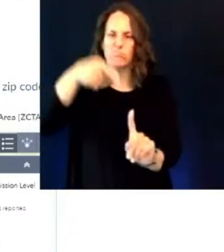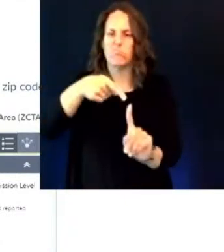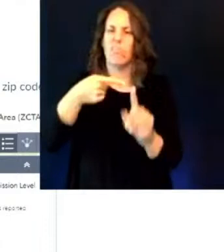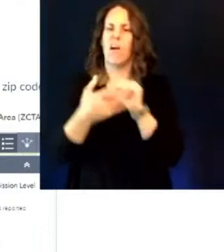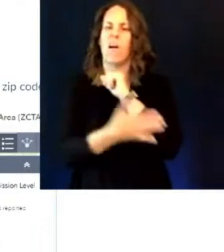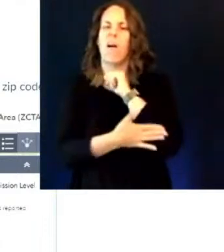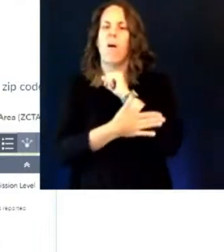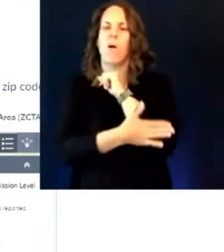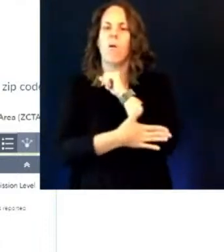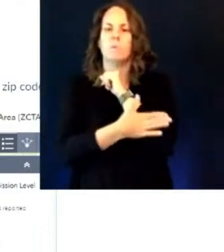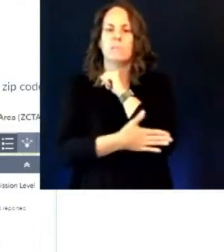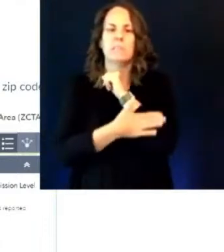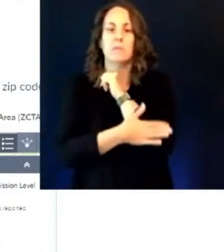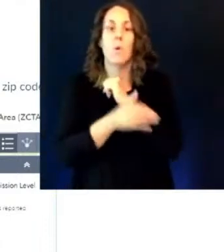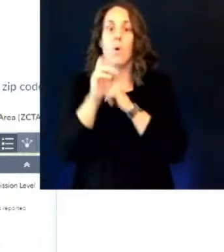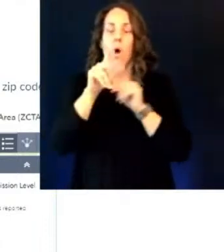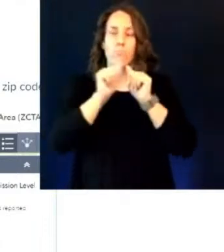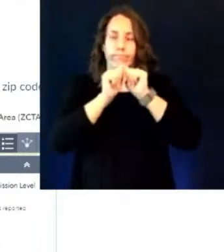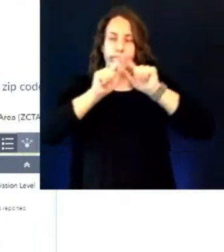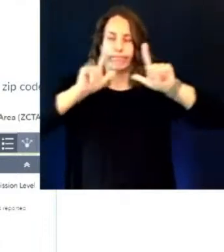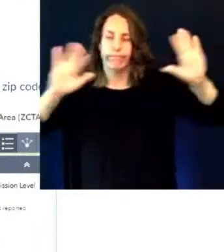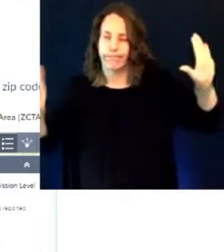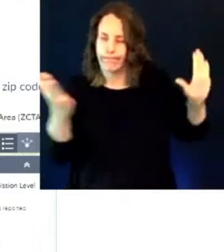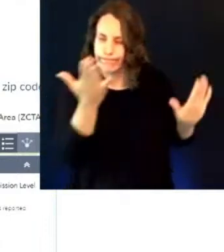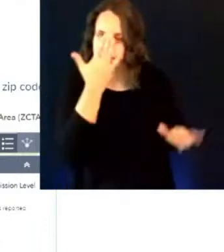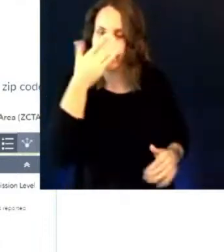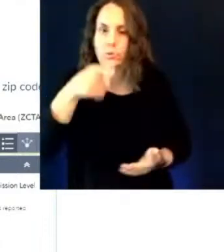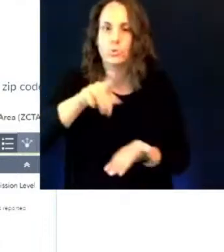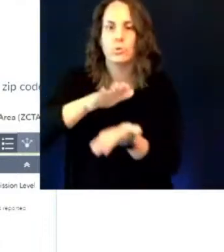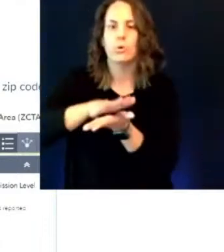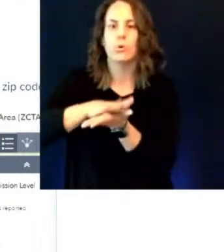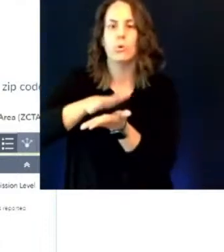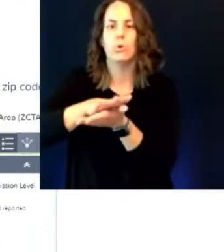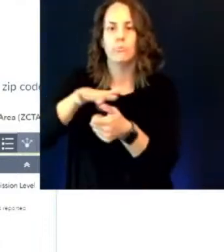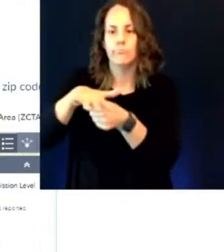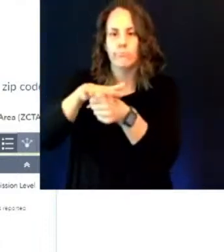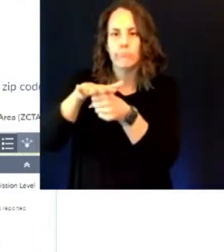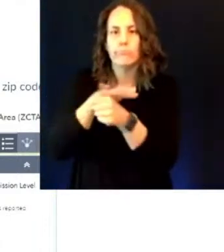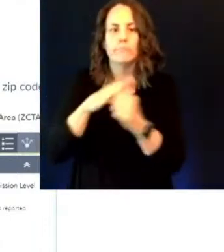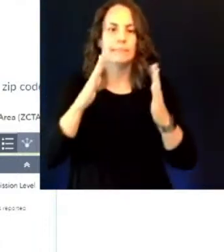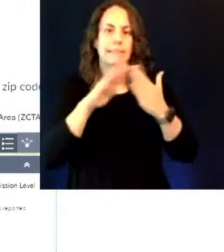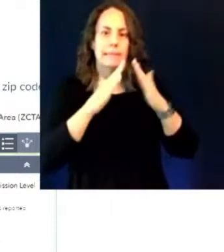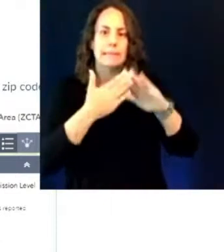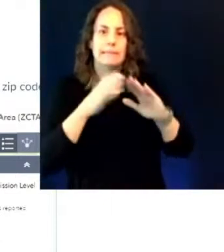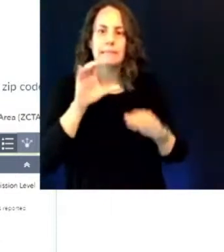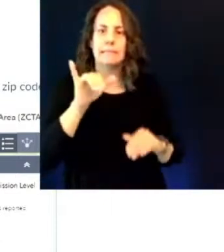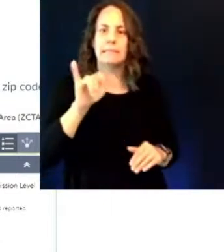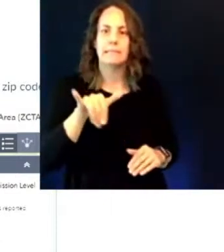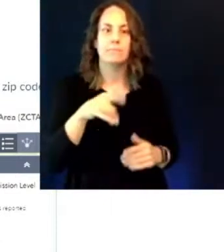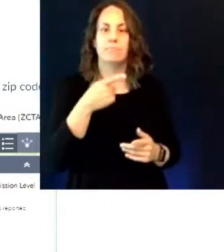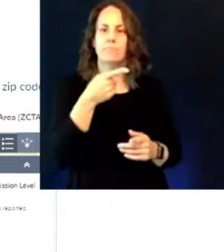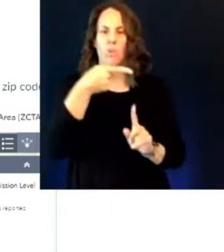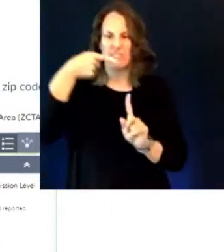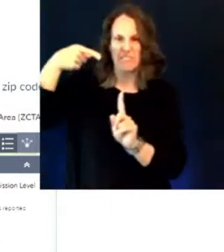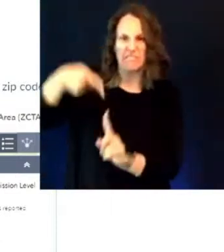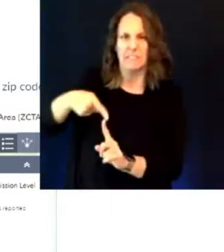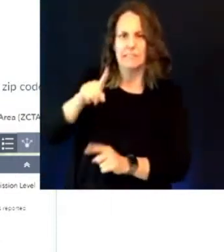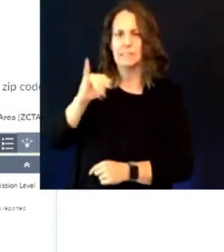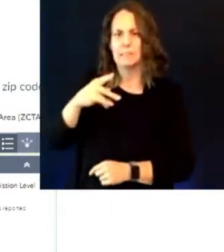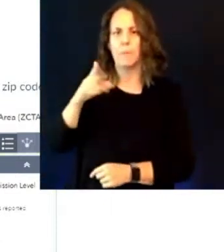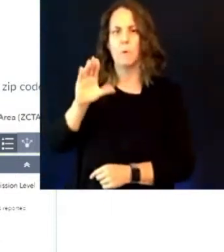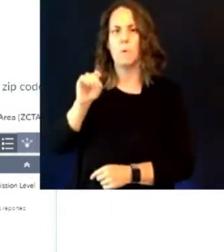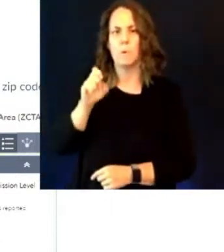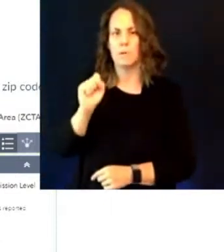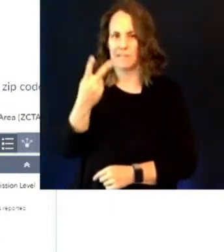district and census tract level, by municipality, and by zip code tabulation area. So I'm going to show you a couple features here on the